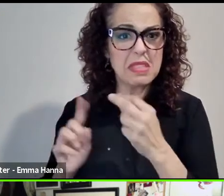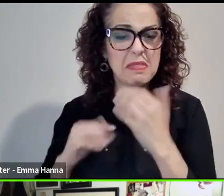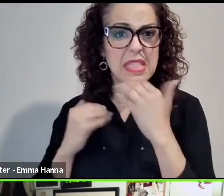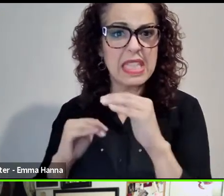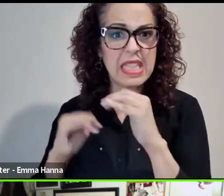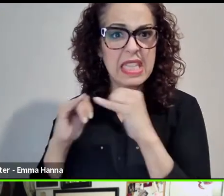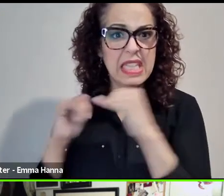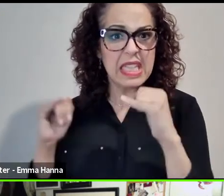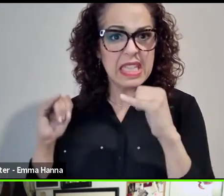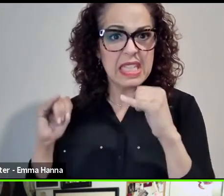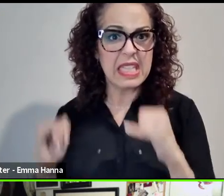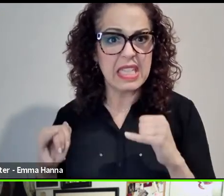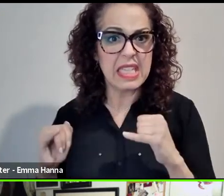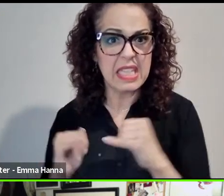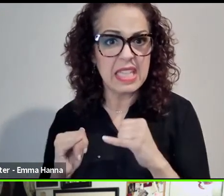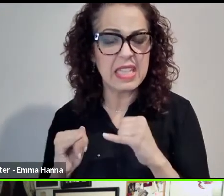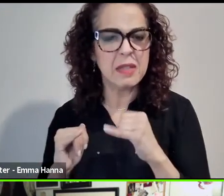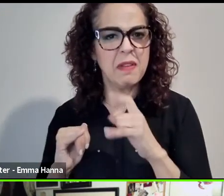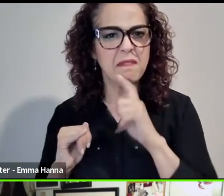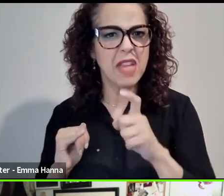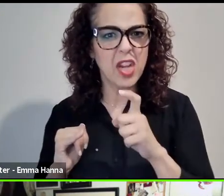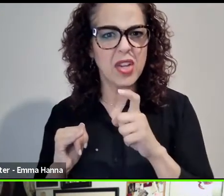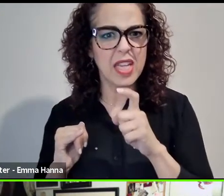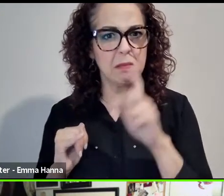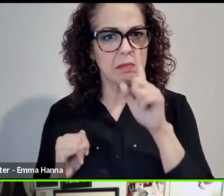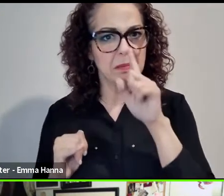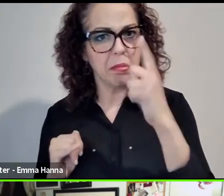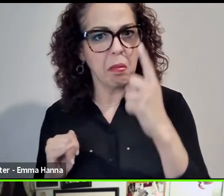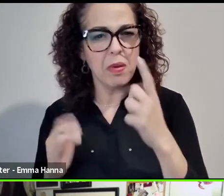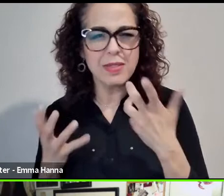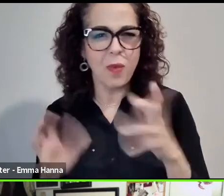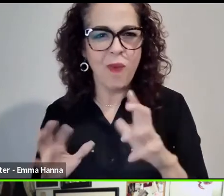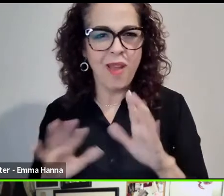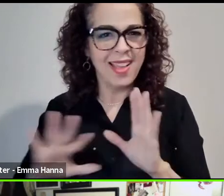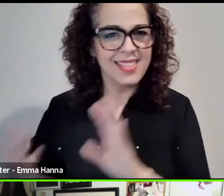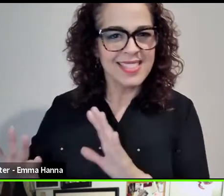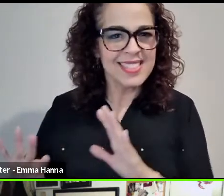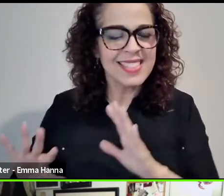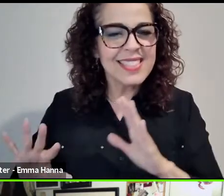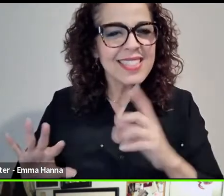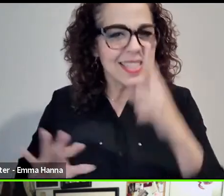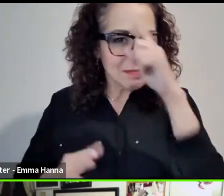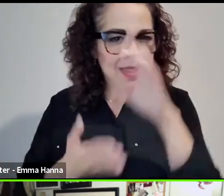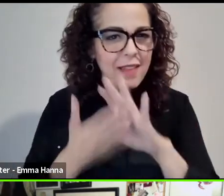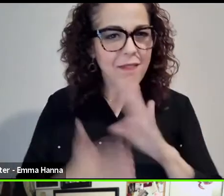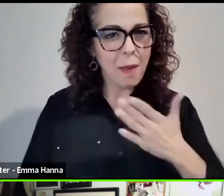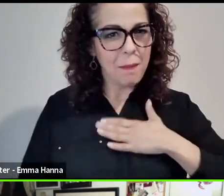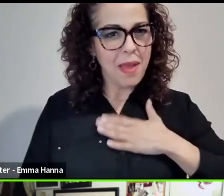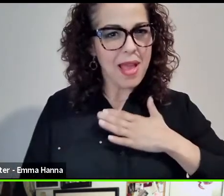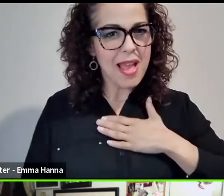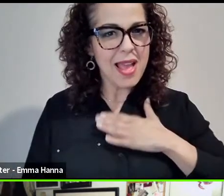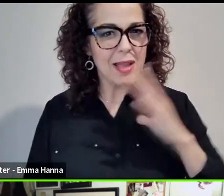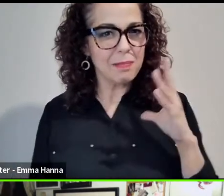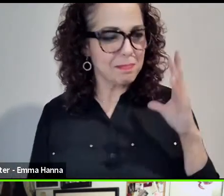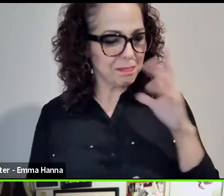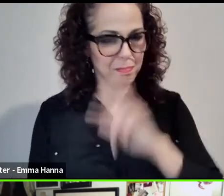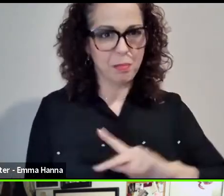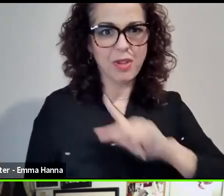lined thing ever. And I think a lot of perhaps my own personal definitions of beauty, they come out of